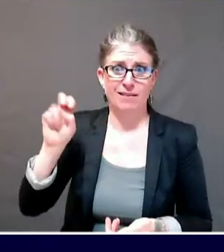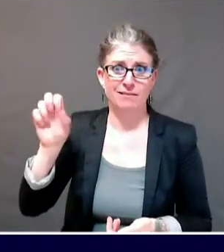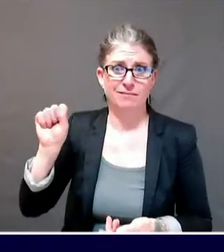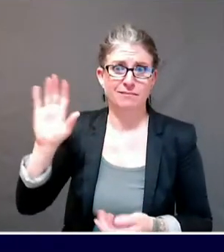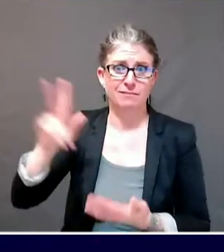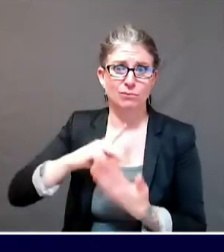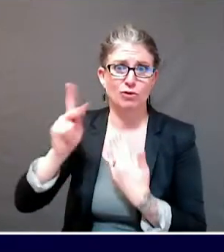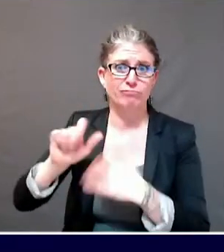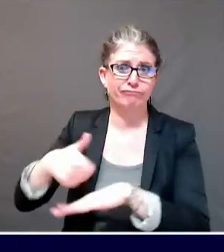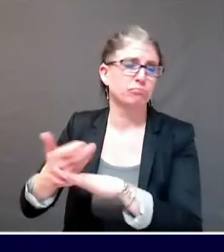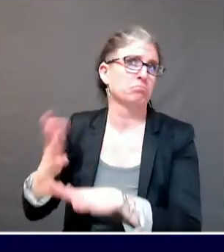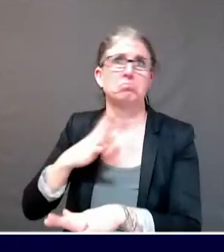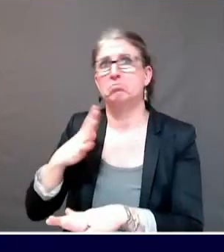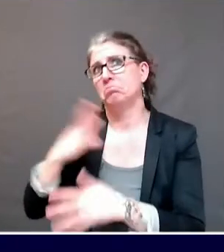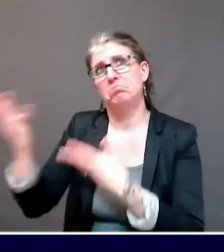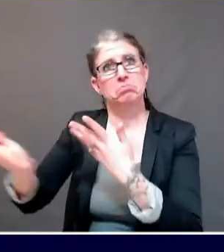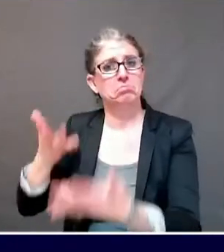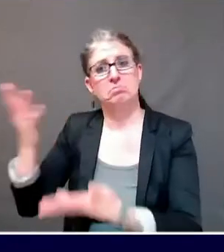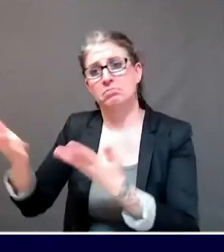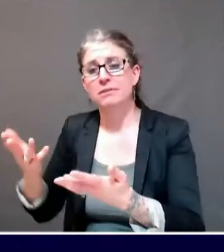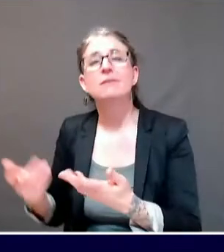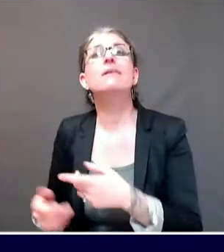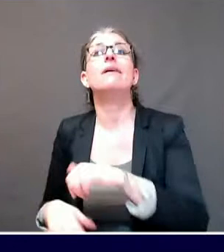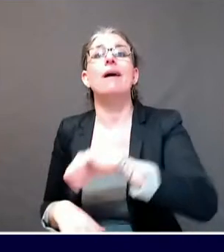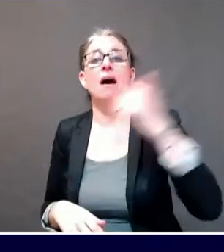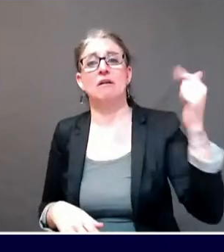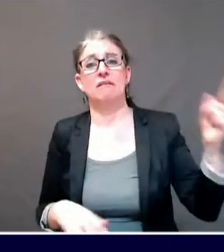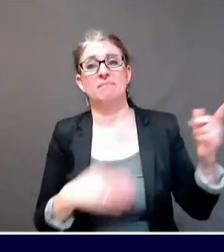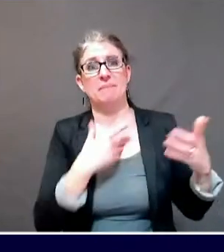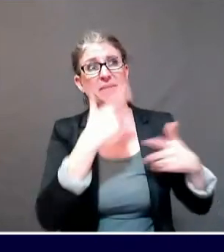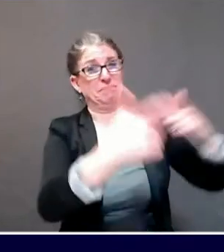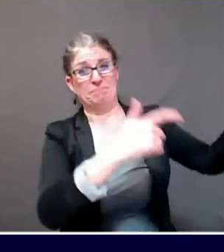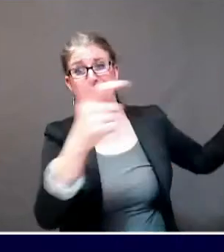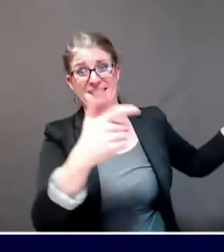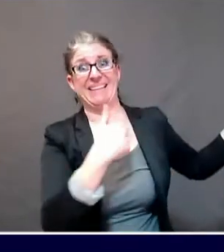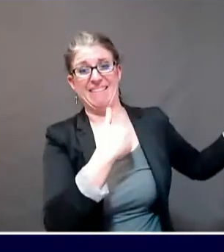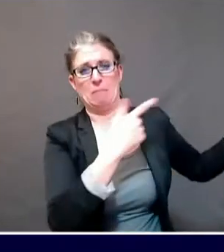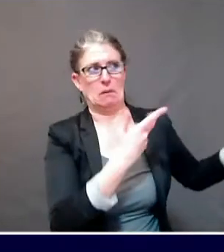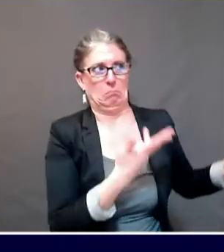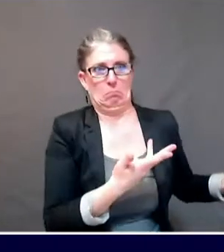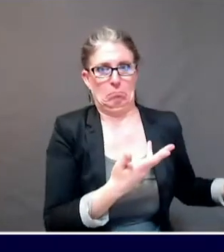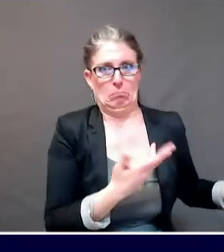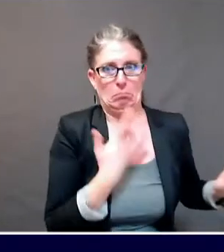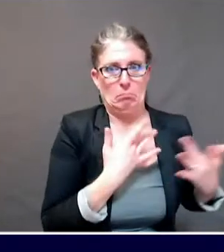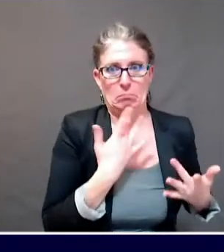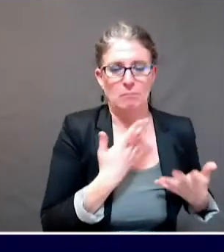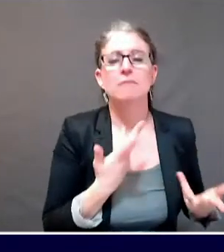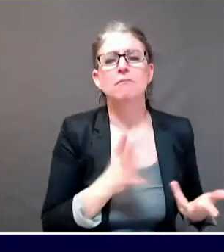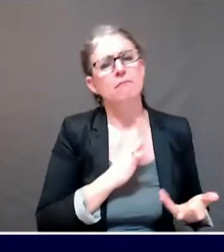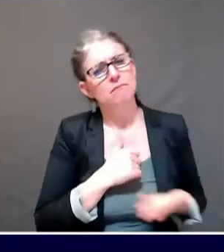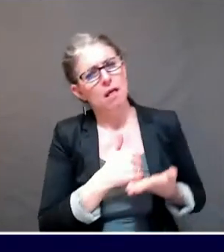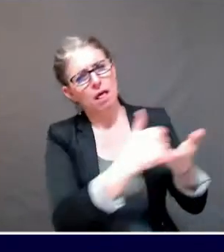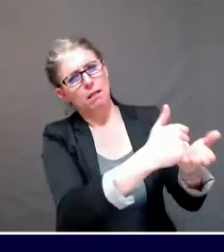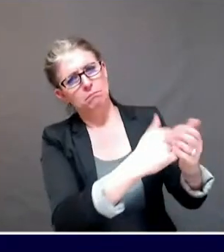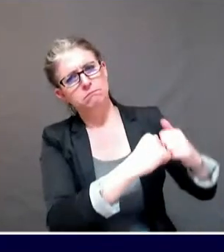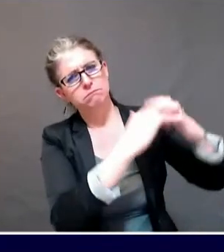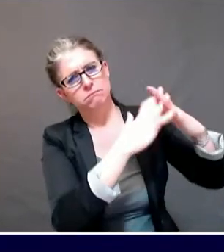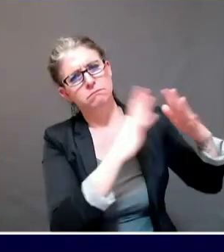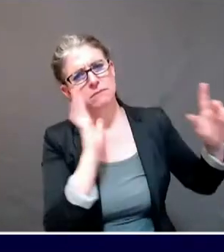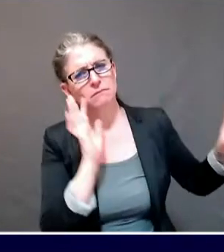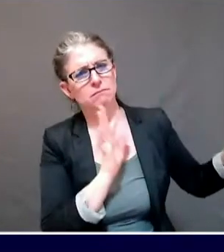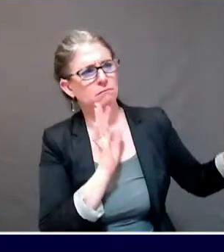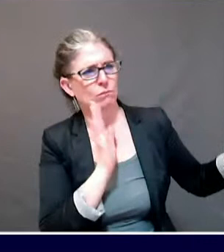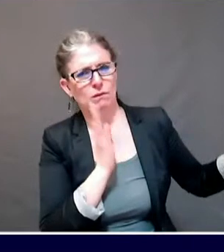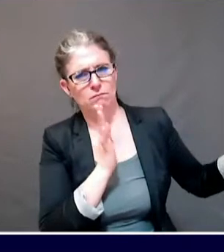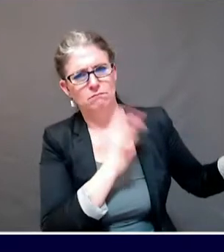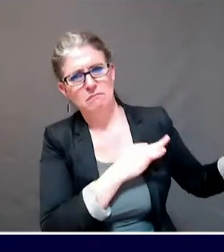us. Whether we're able to accommodate that really will depend on the particulars of the employer. Again, it varies so